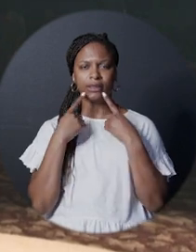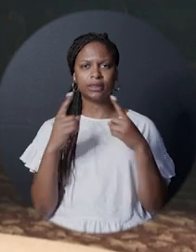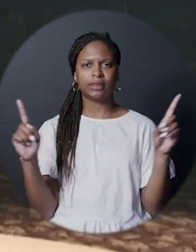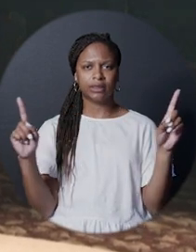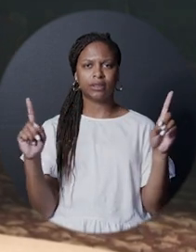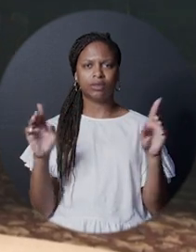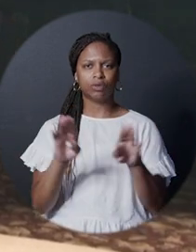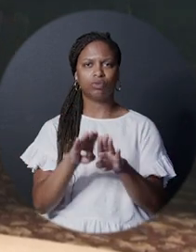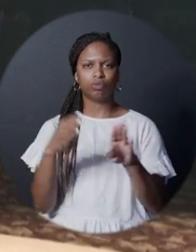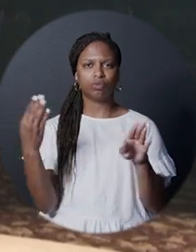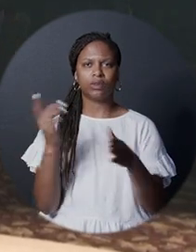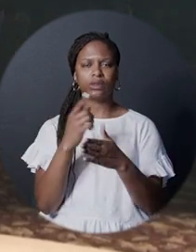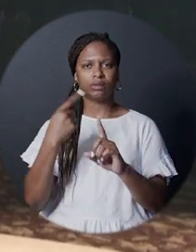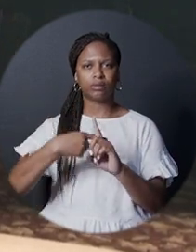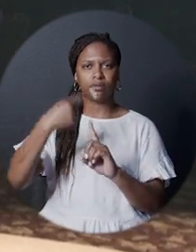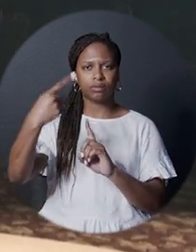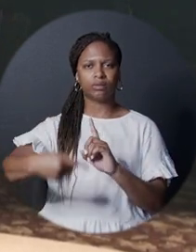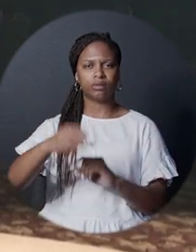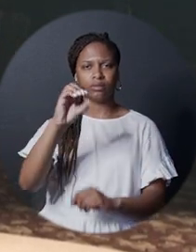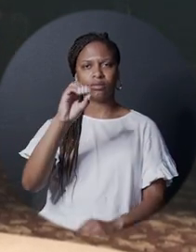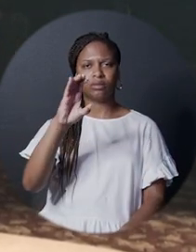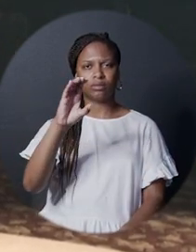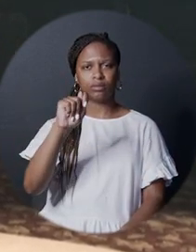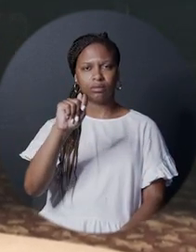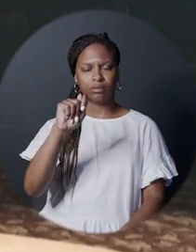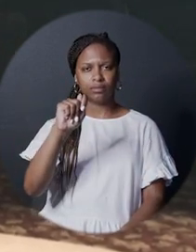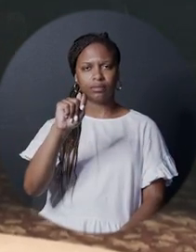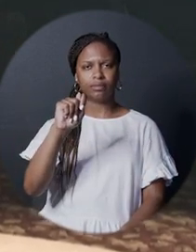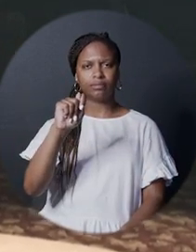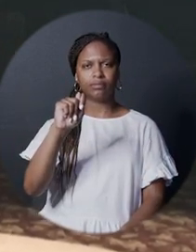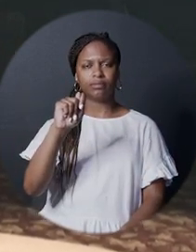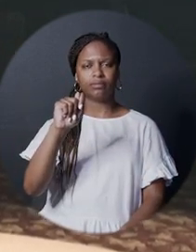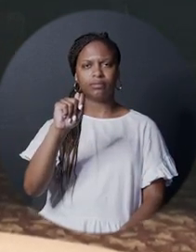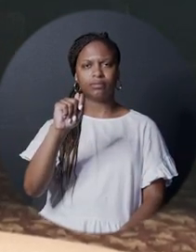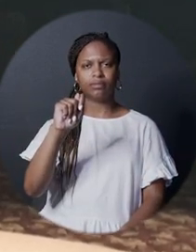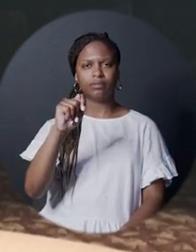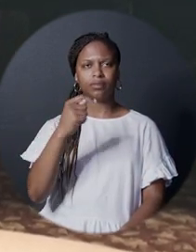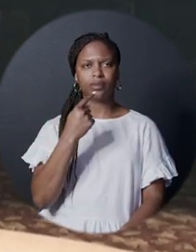pastors in the city had made an announcement that they were opening up next month in October.